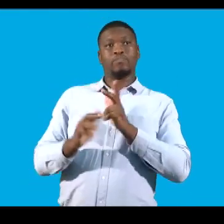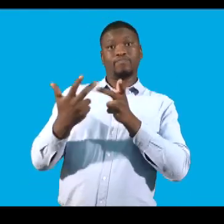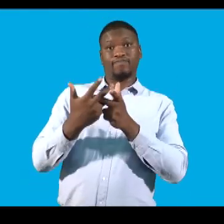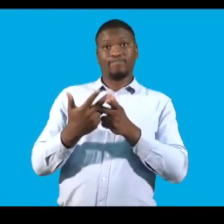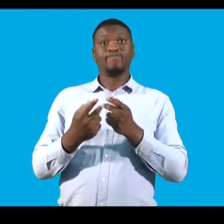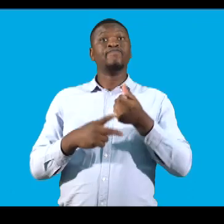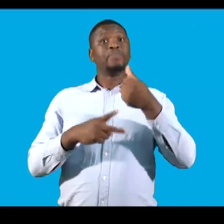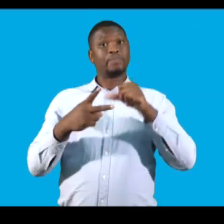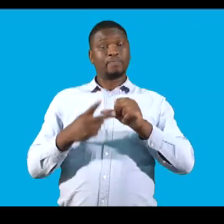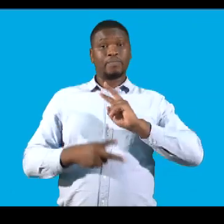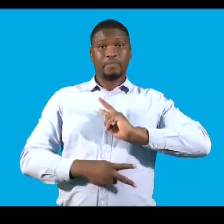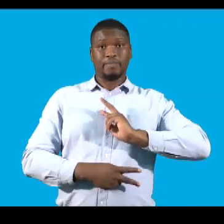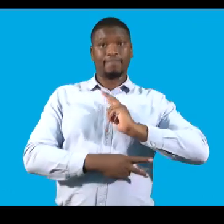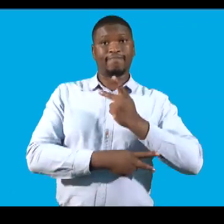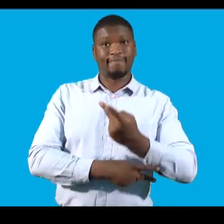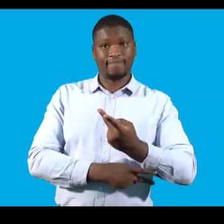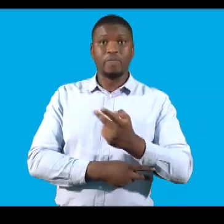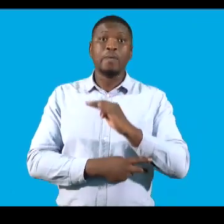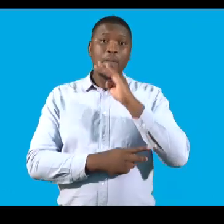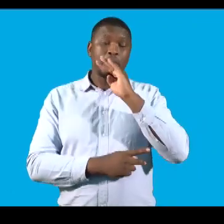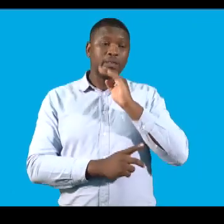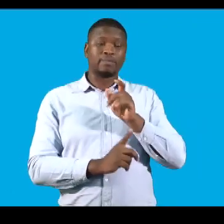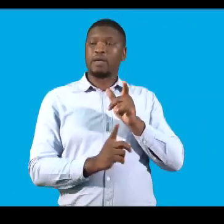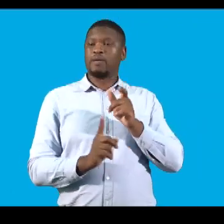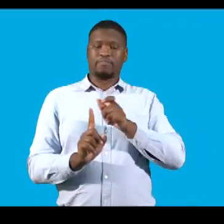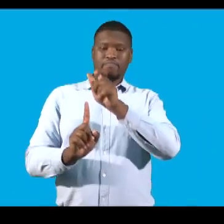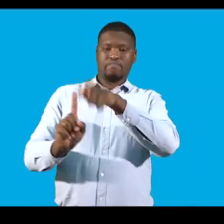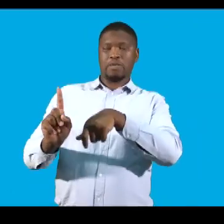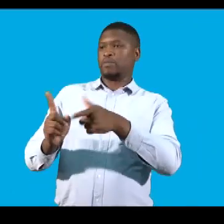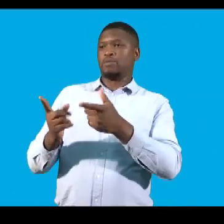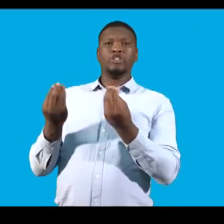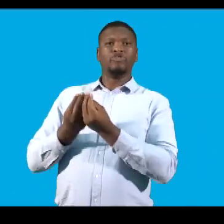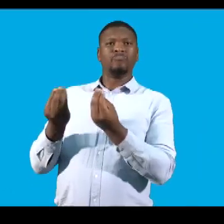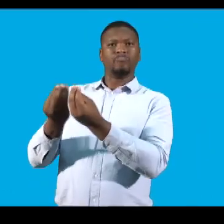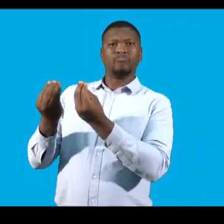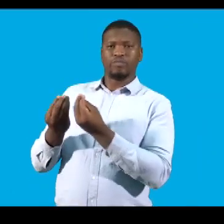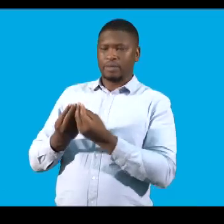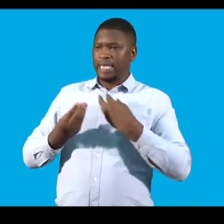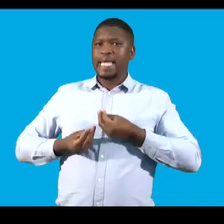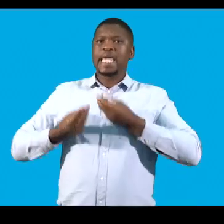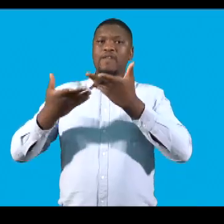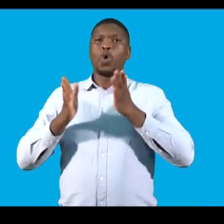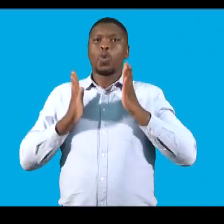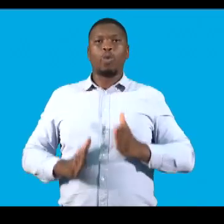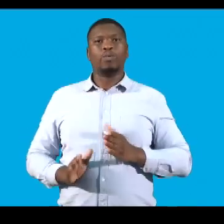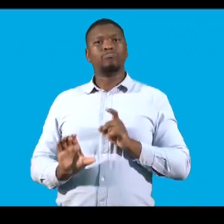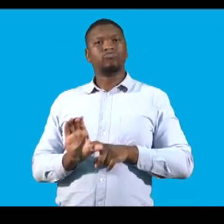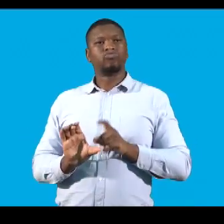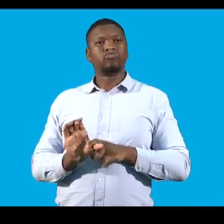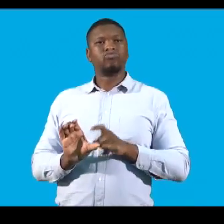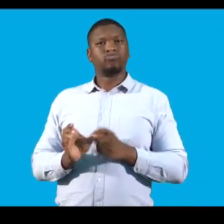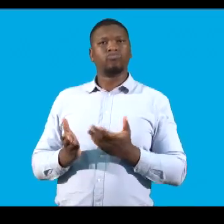Personification. In personification, human attributes are assigned to objects or animals. In Solitude, we use the